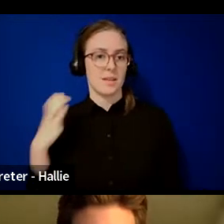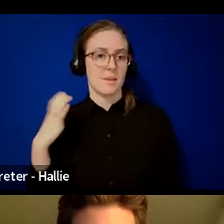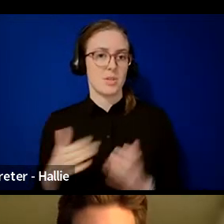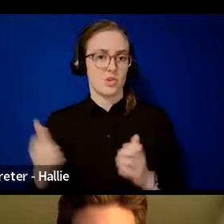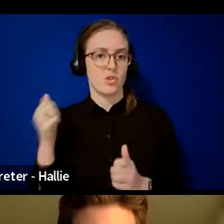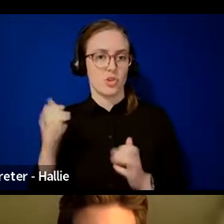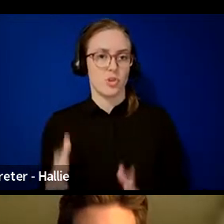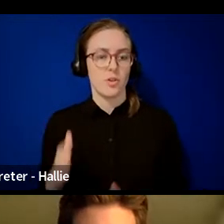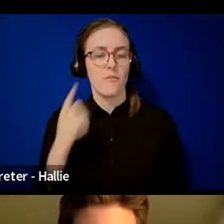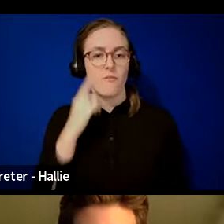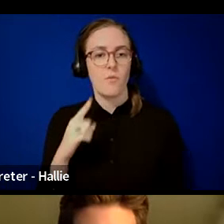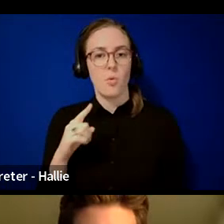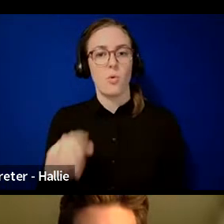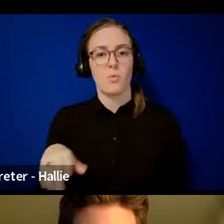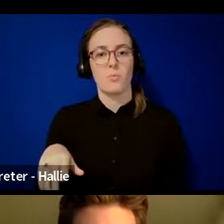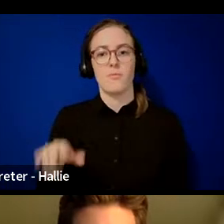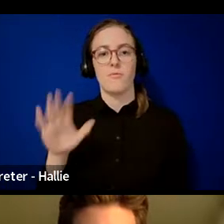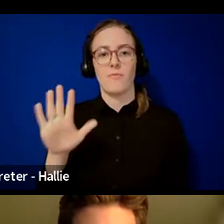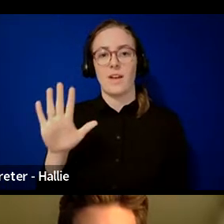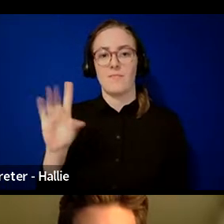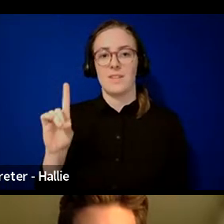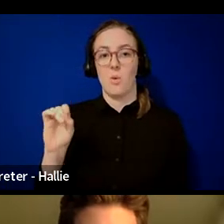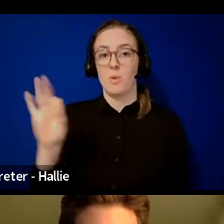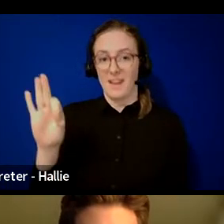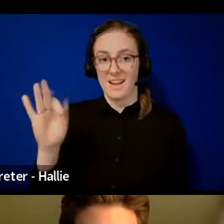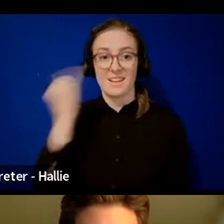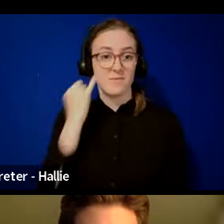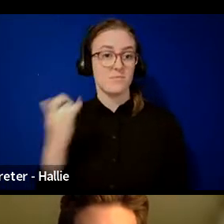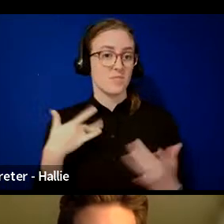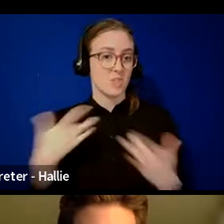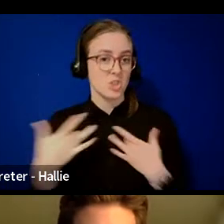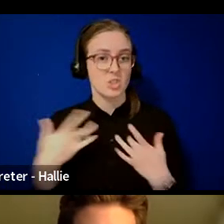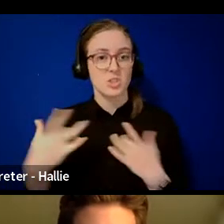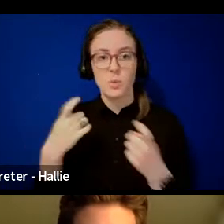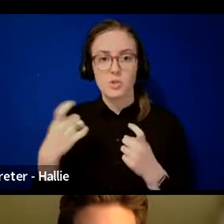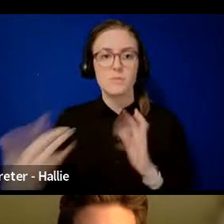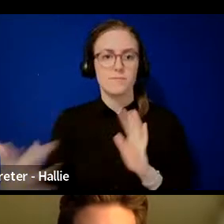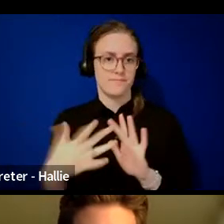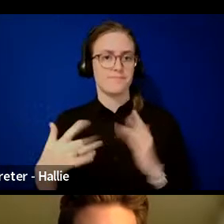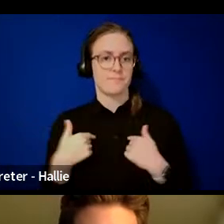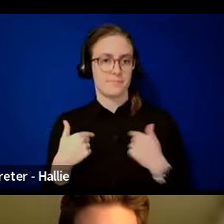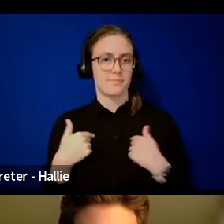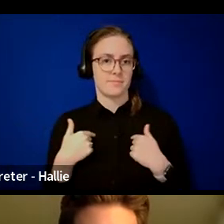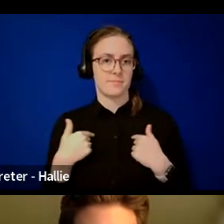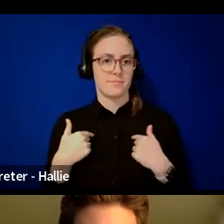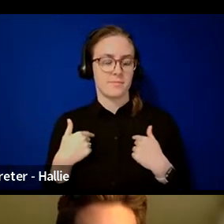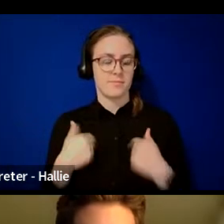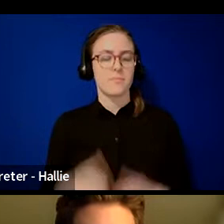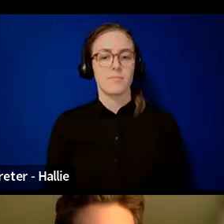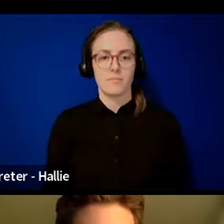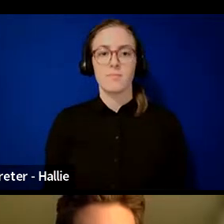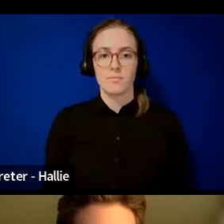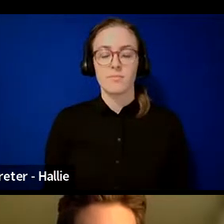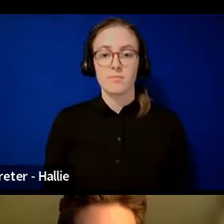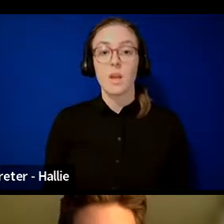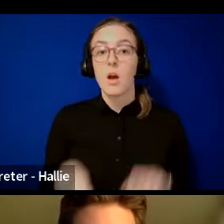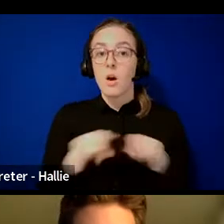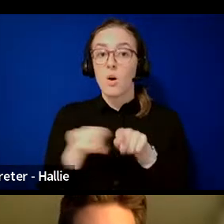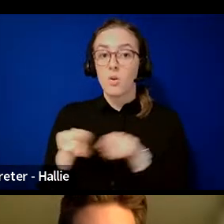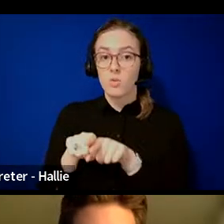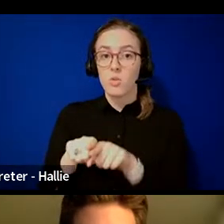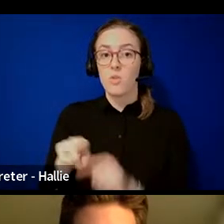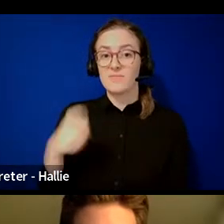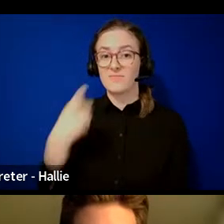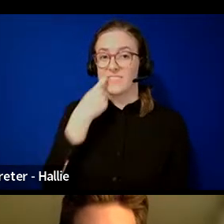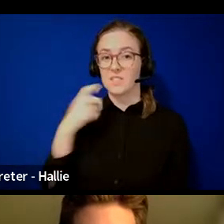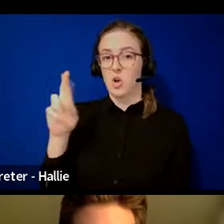have any concerns and everything, you can please reach out to me. Also, the RV that was